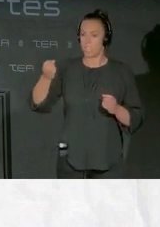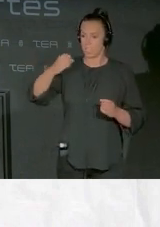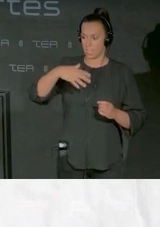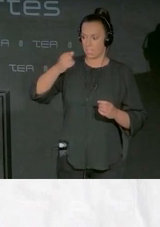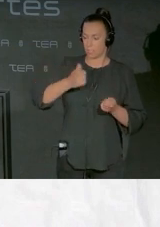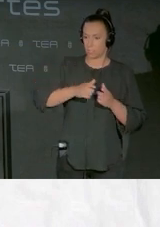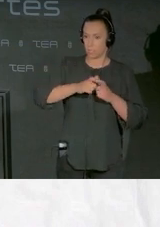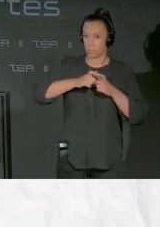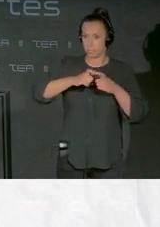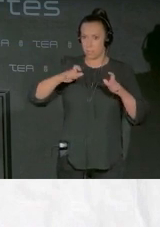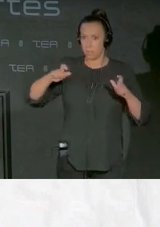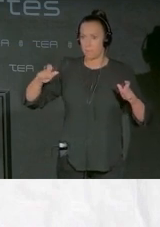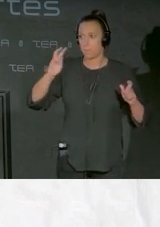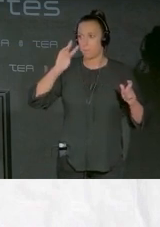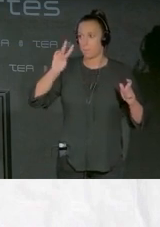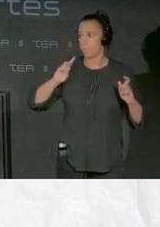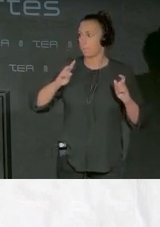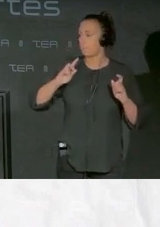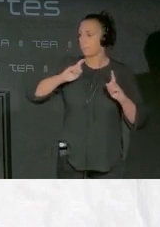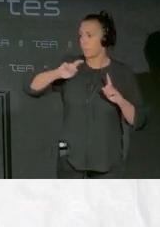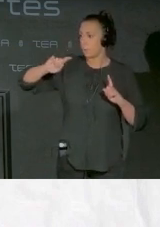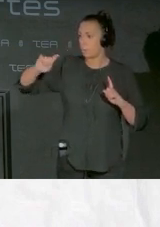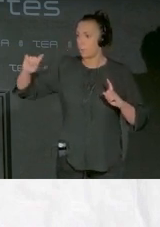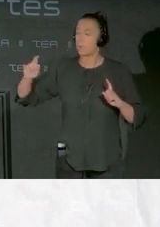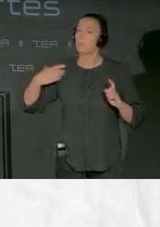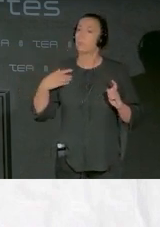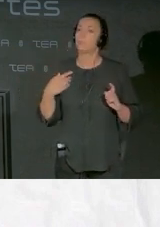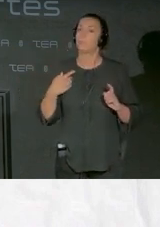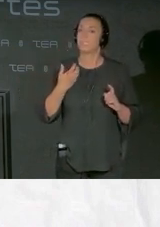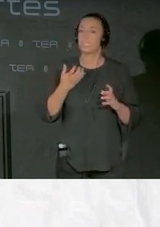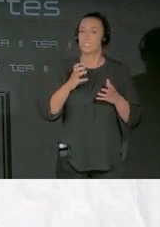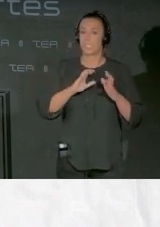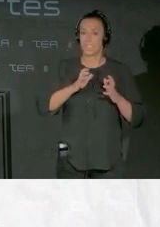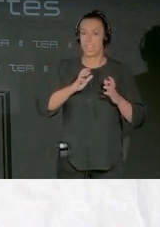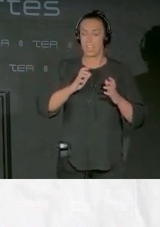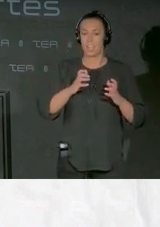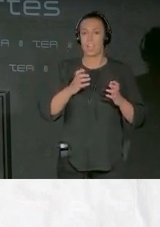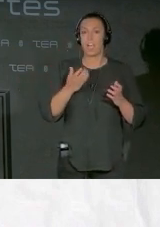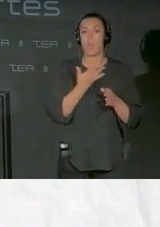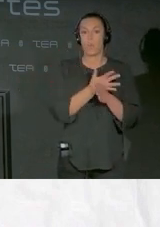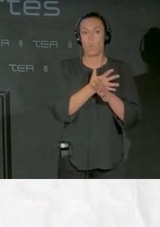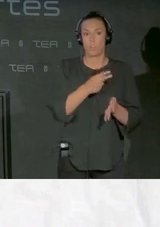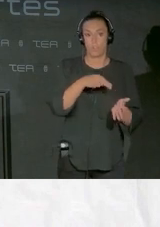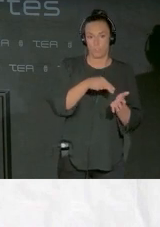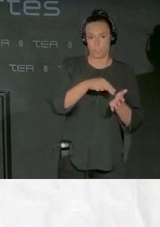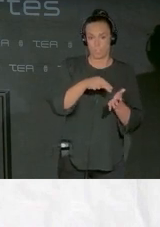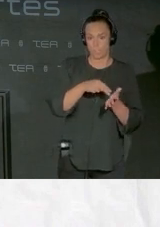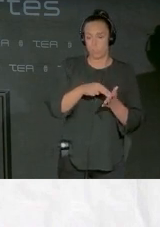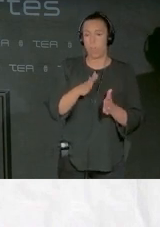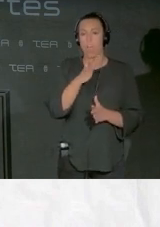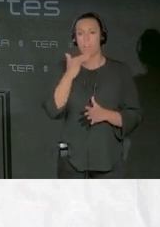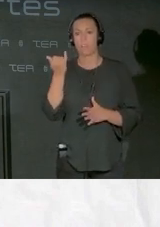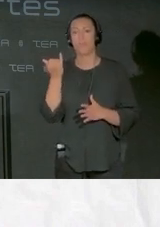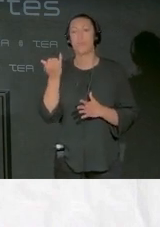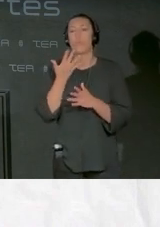In orange is the physical games, in blue is the digital games. So as we heard, video games are intrinsically